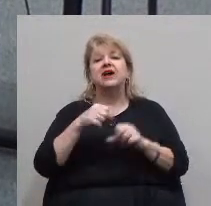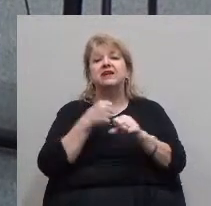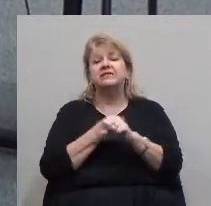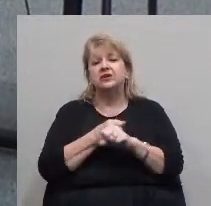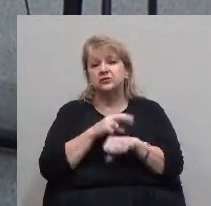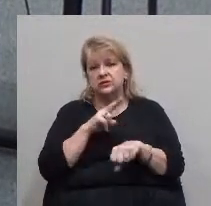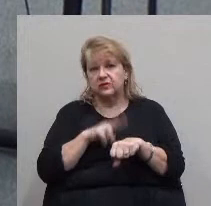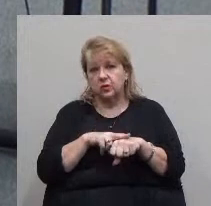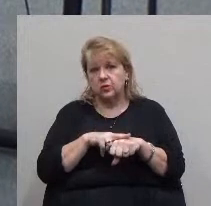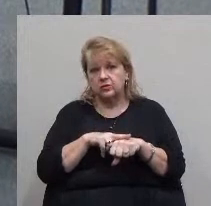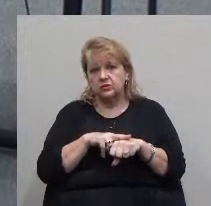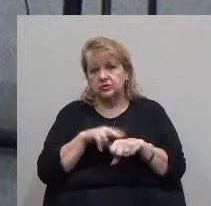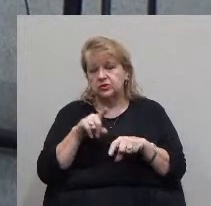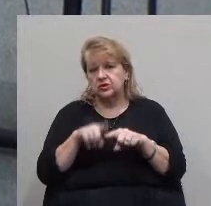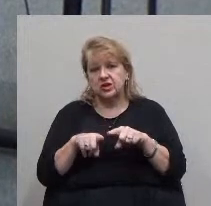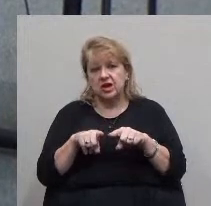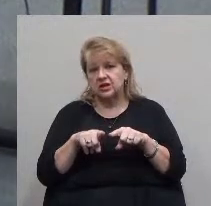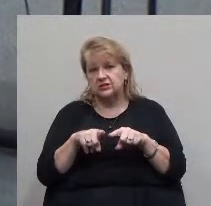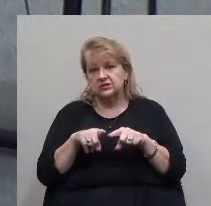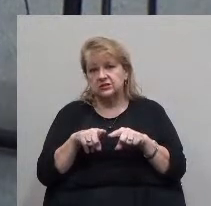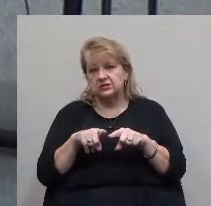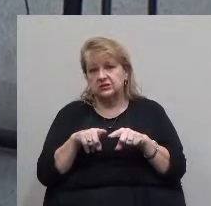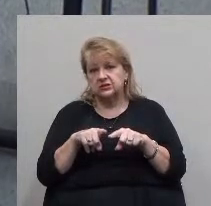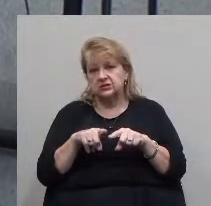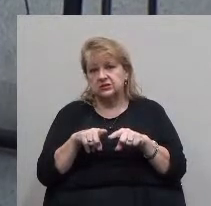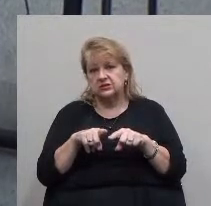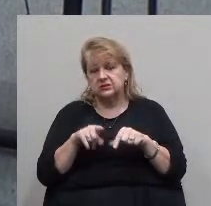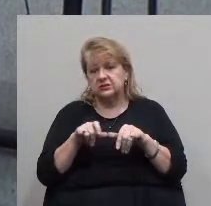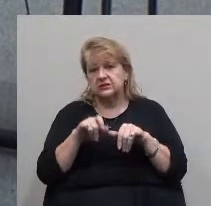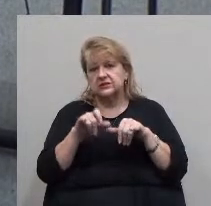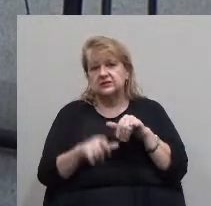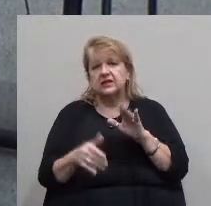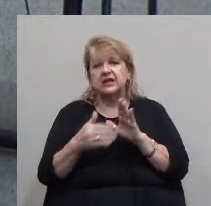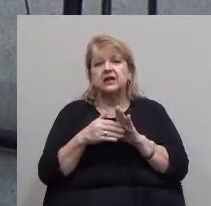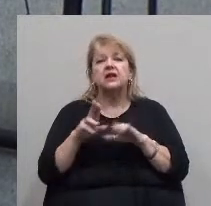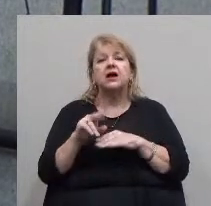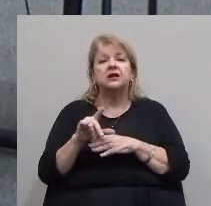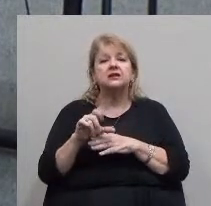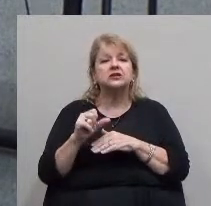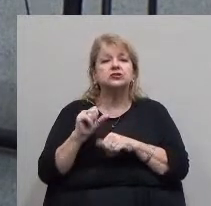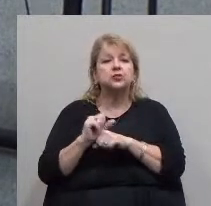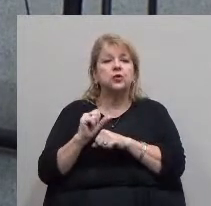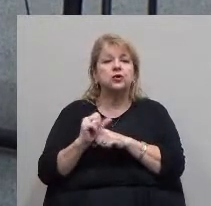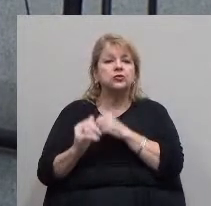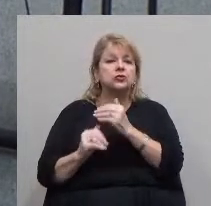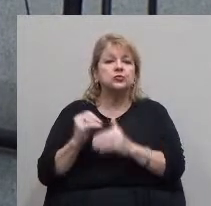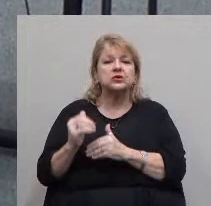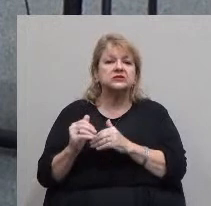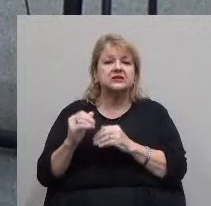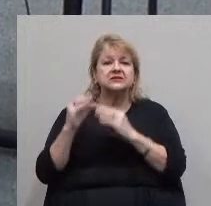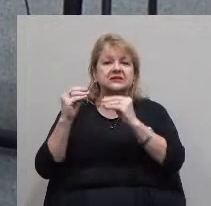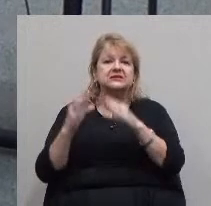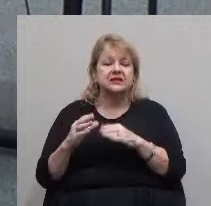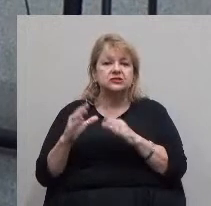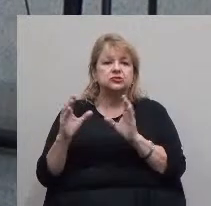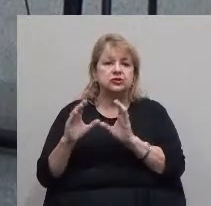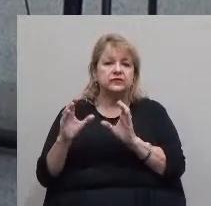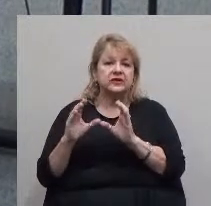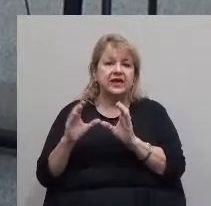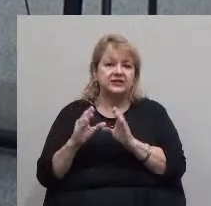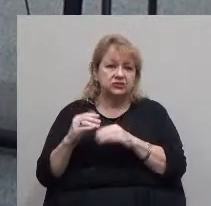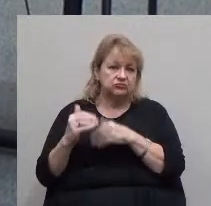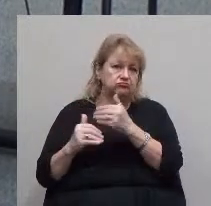years, of course, you wouldn't be able to get it again unless if you were working through the process of our traditional teacher certification